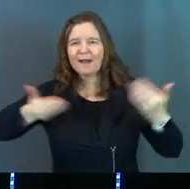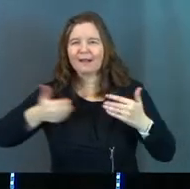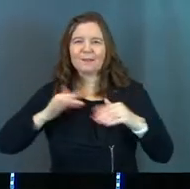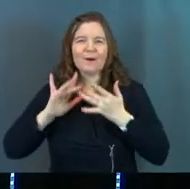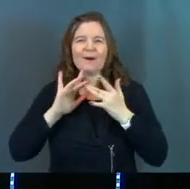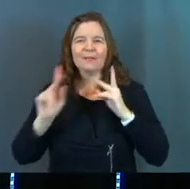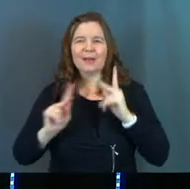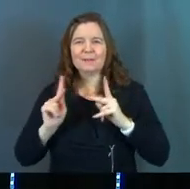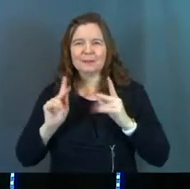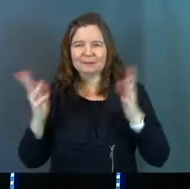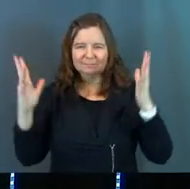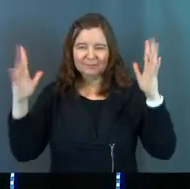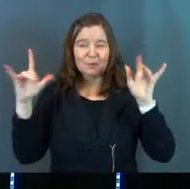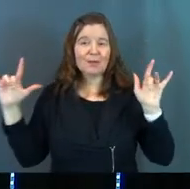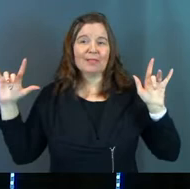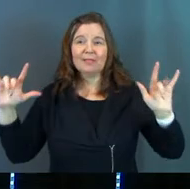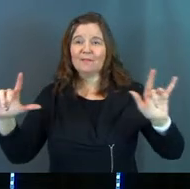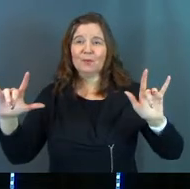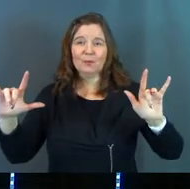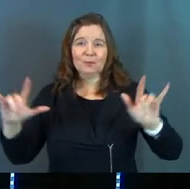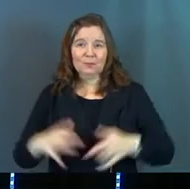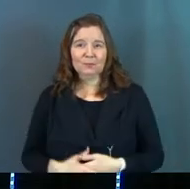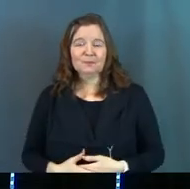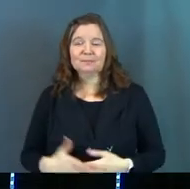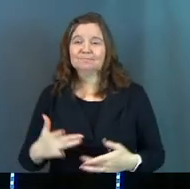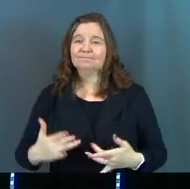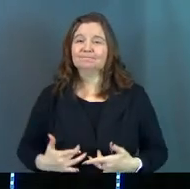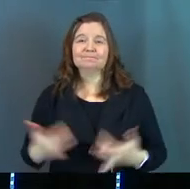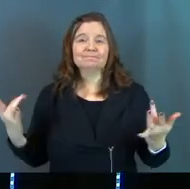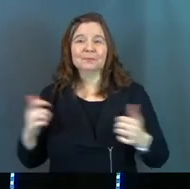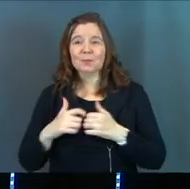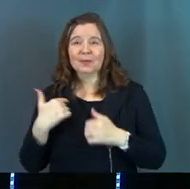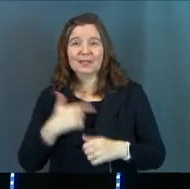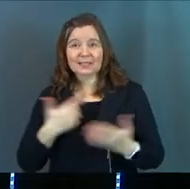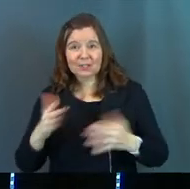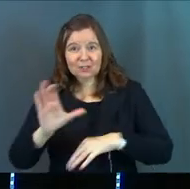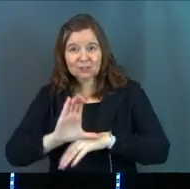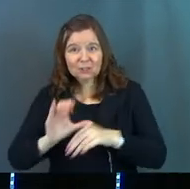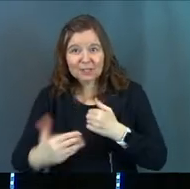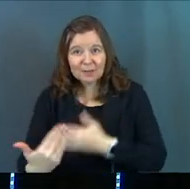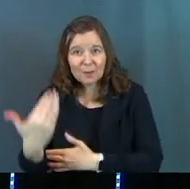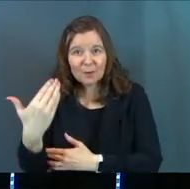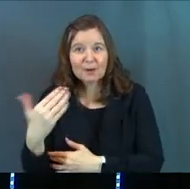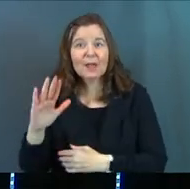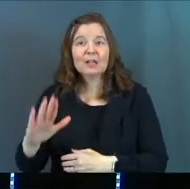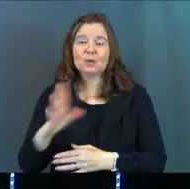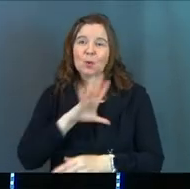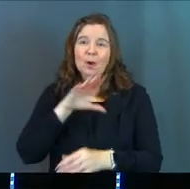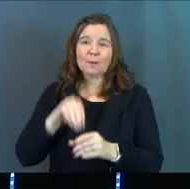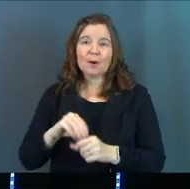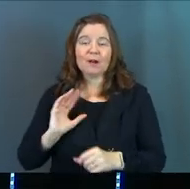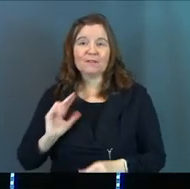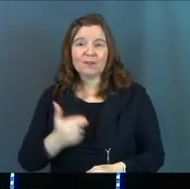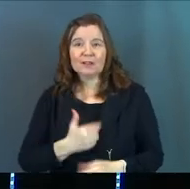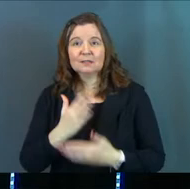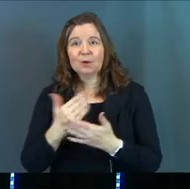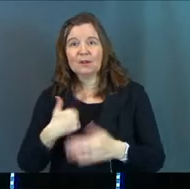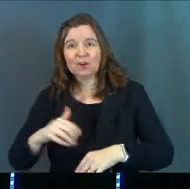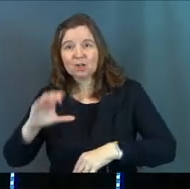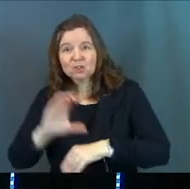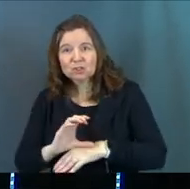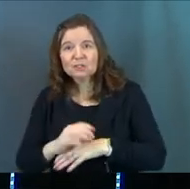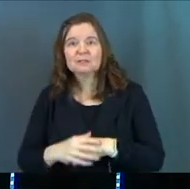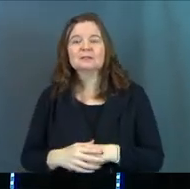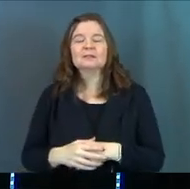our online people. We love you guys. We are so glad that you're with us at church this morning and you're a part of us, part of our